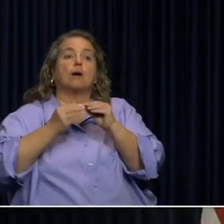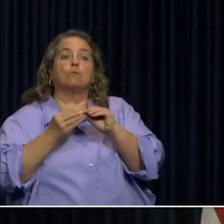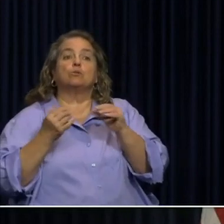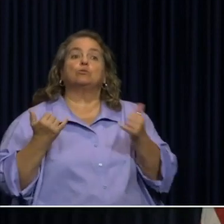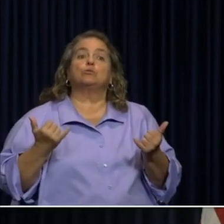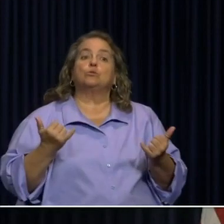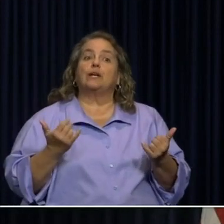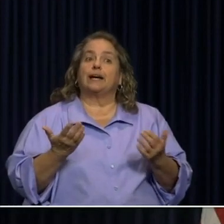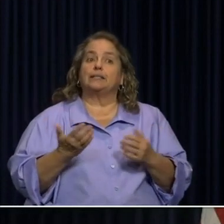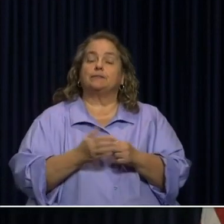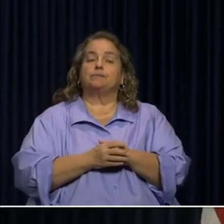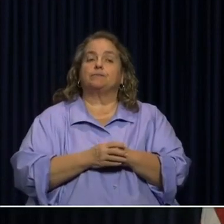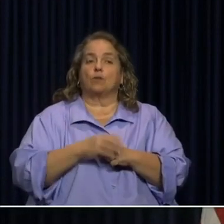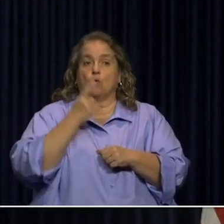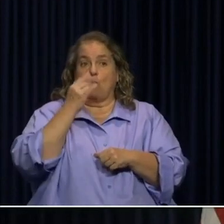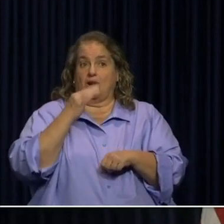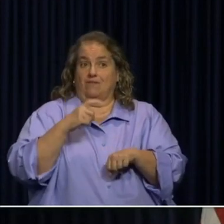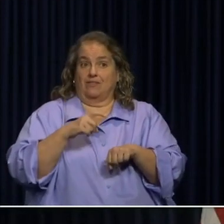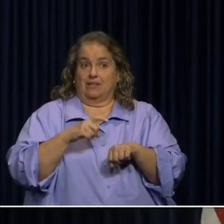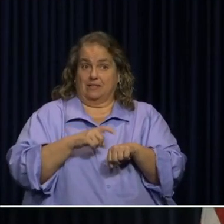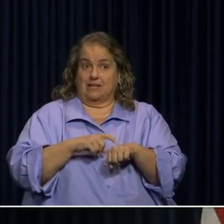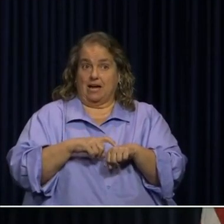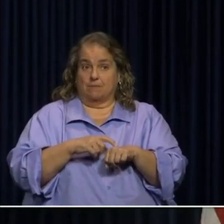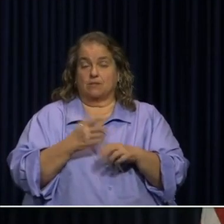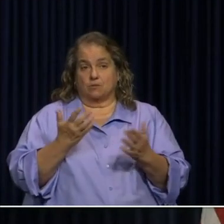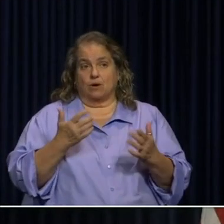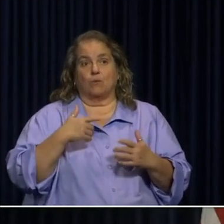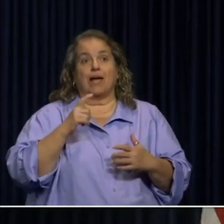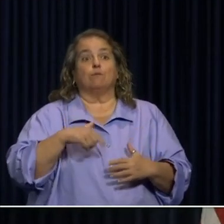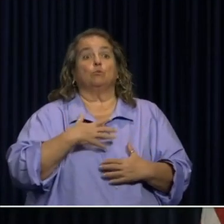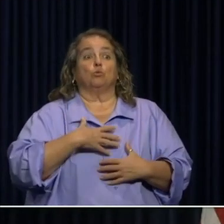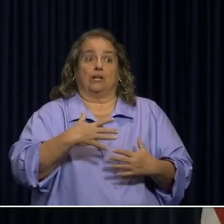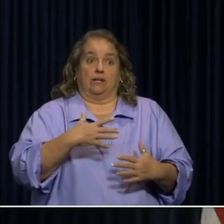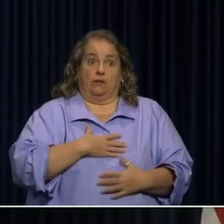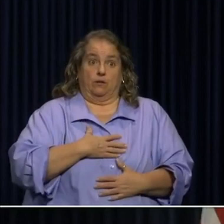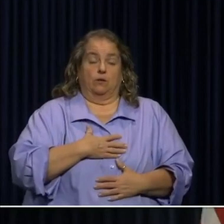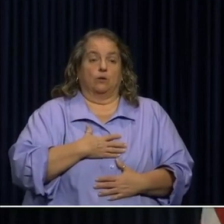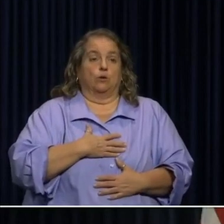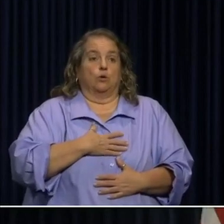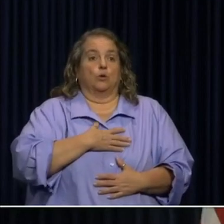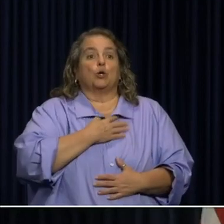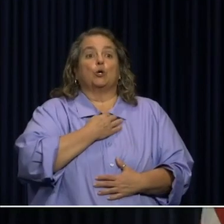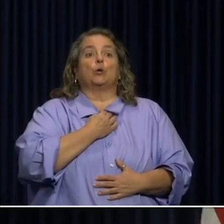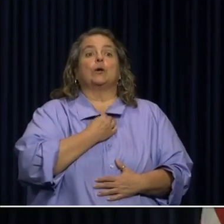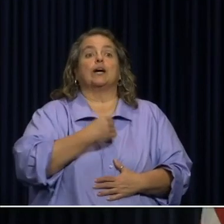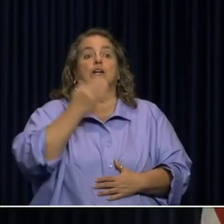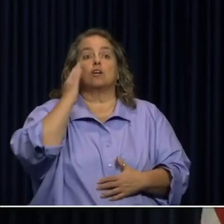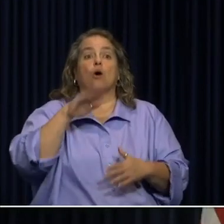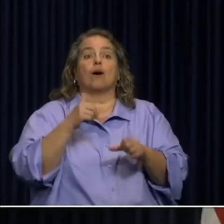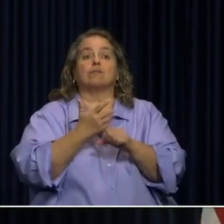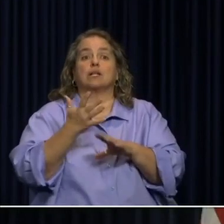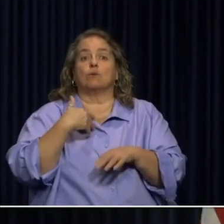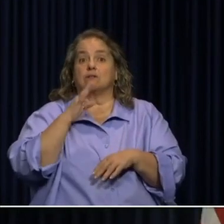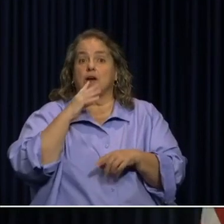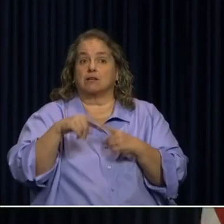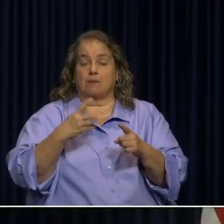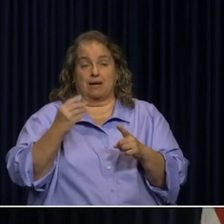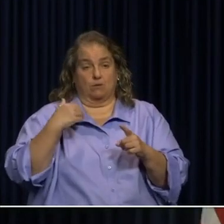one of the times where, well, we got to breathe and know that everything we've talked about expecting,